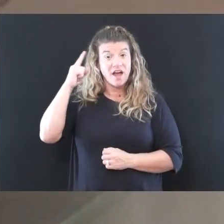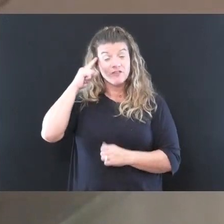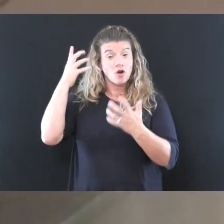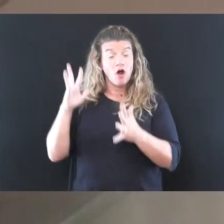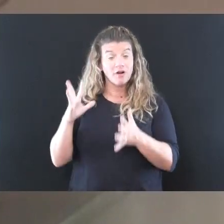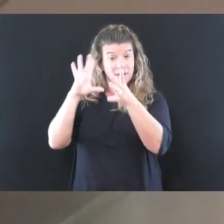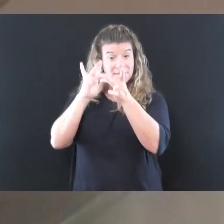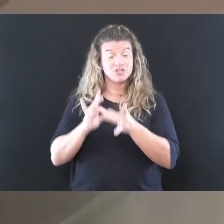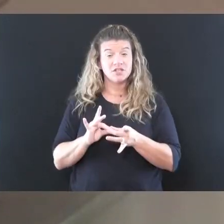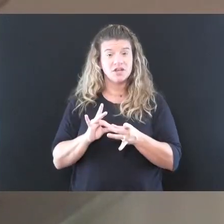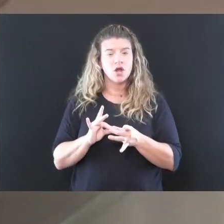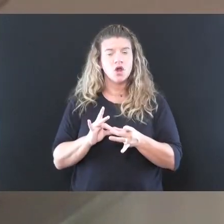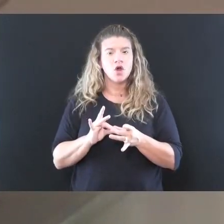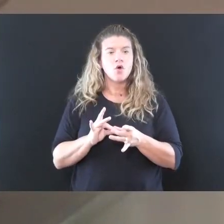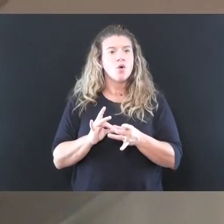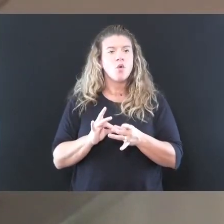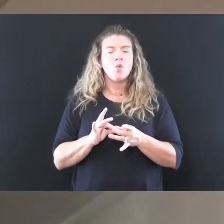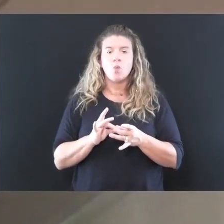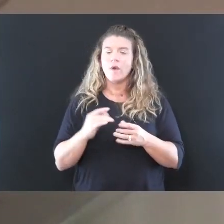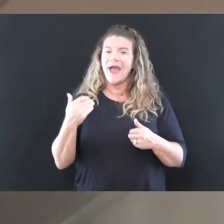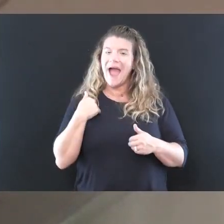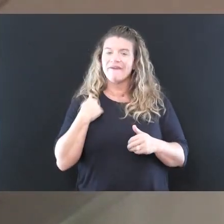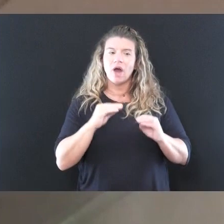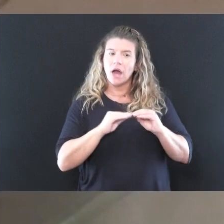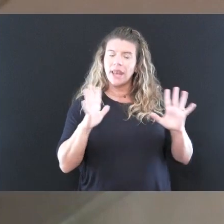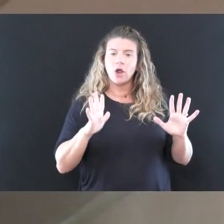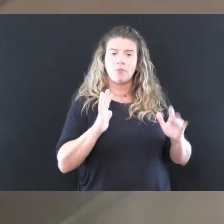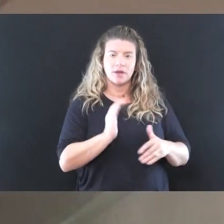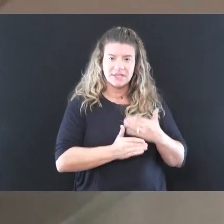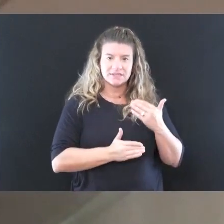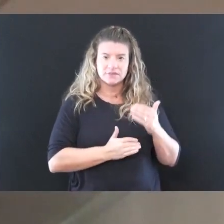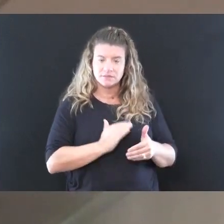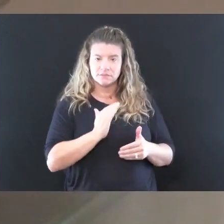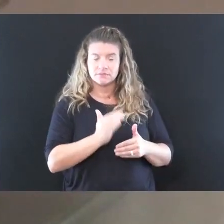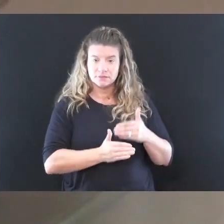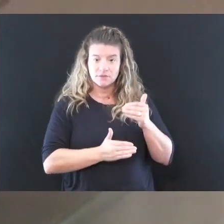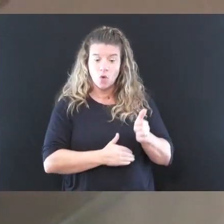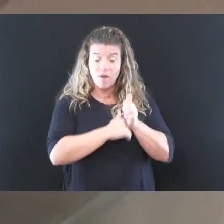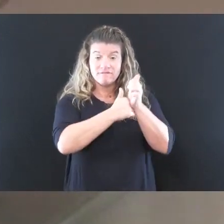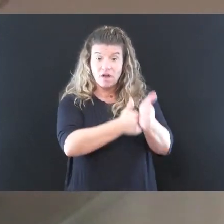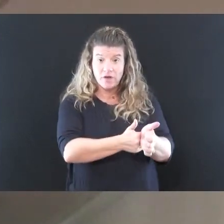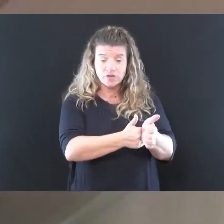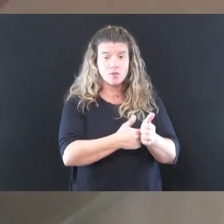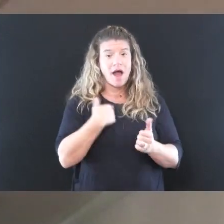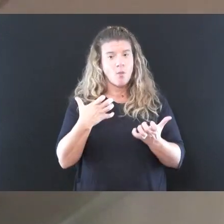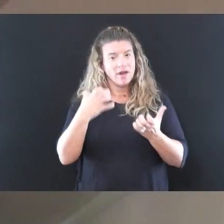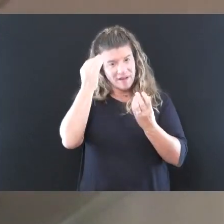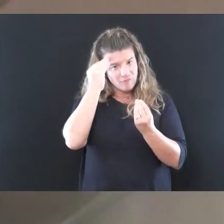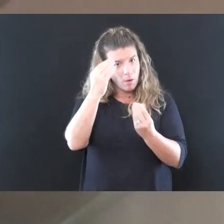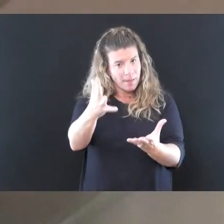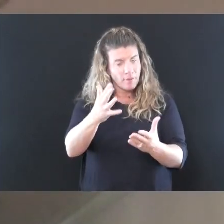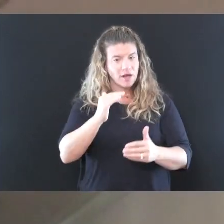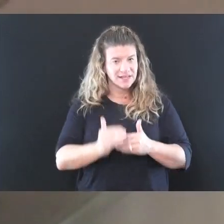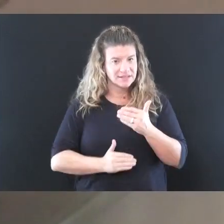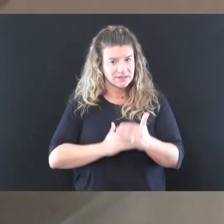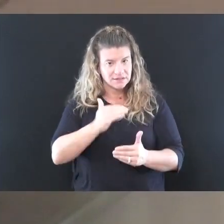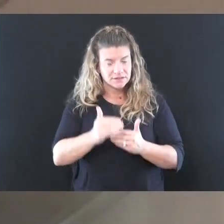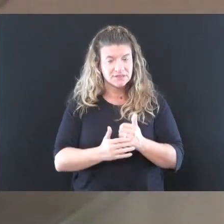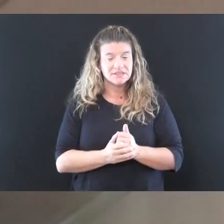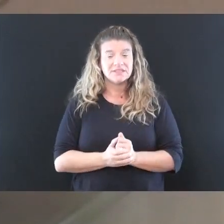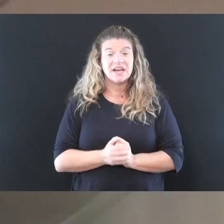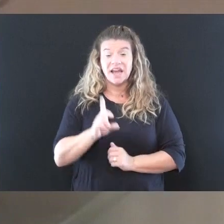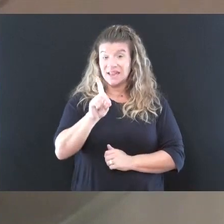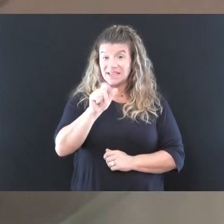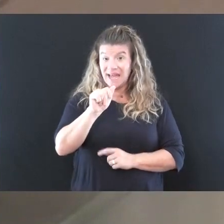out, there is a clear process that we have been following. And just to review the process, so the